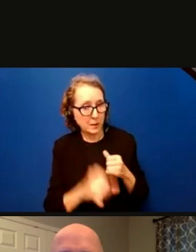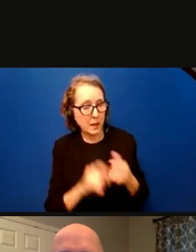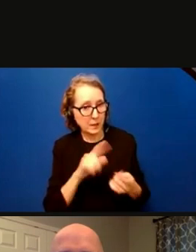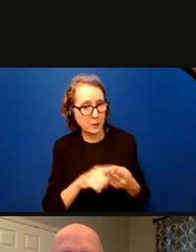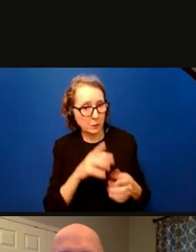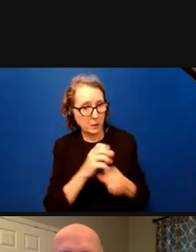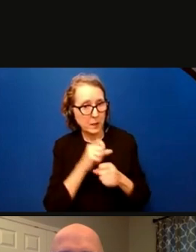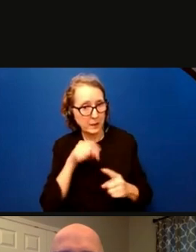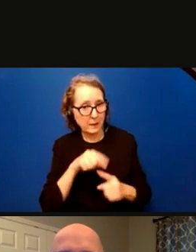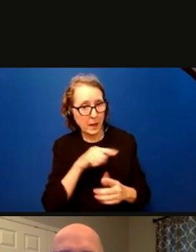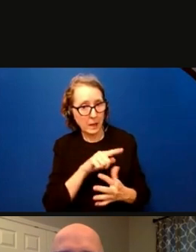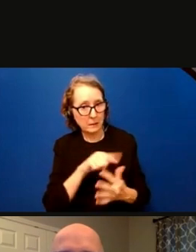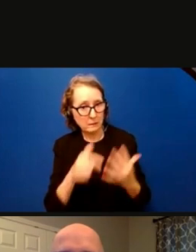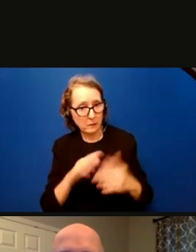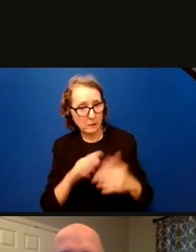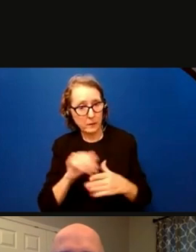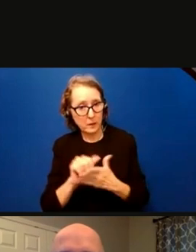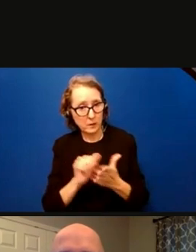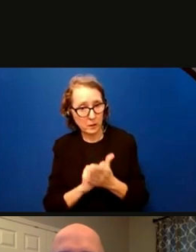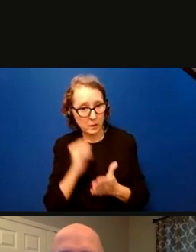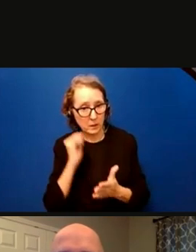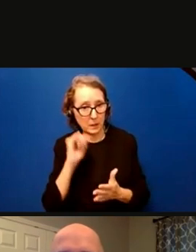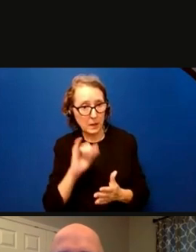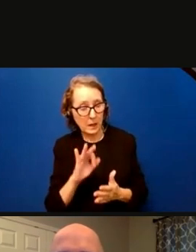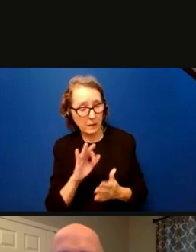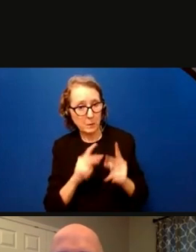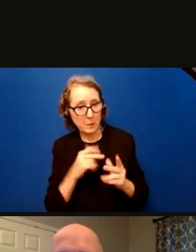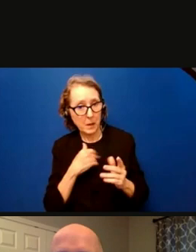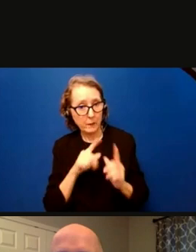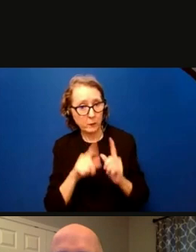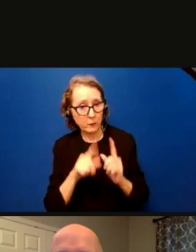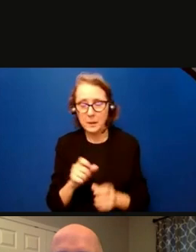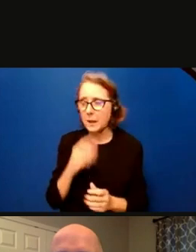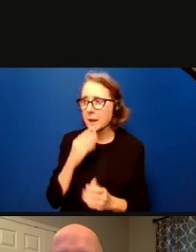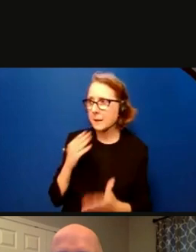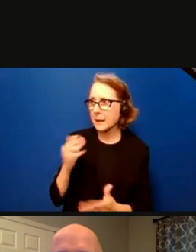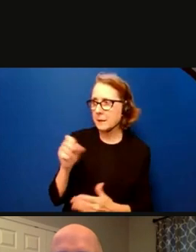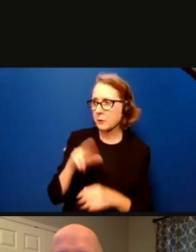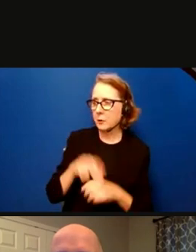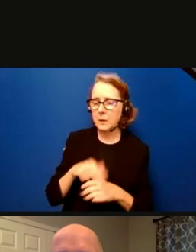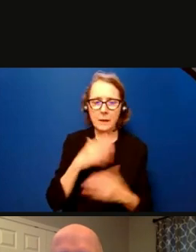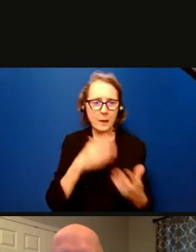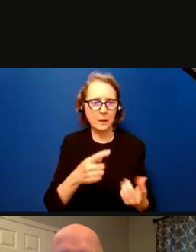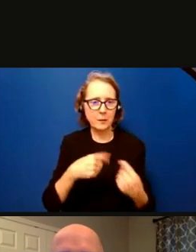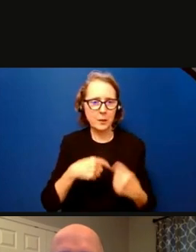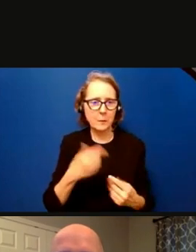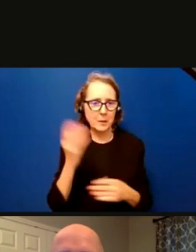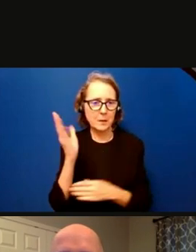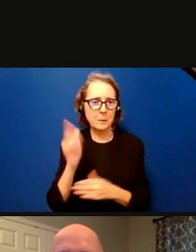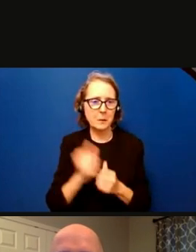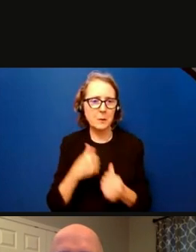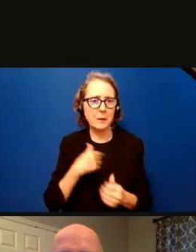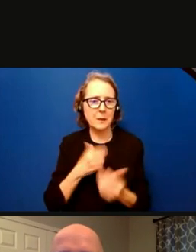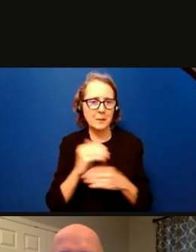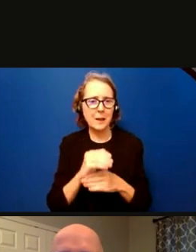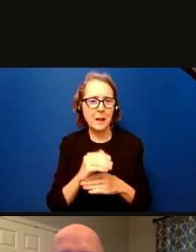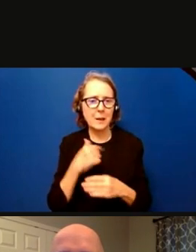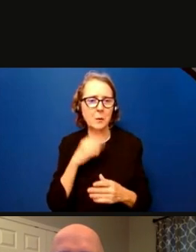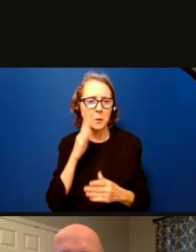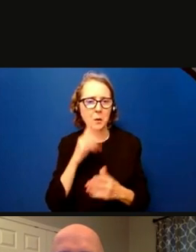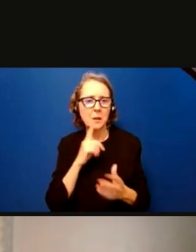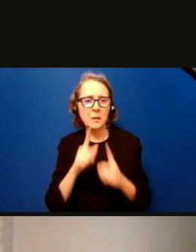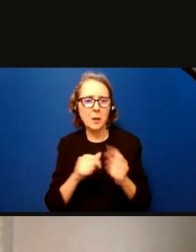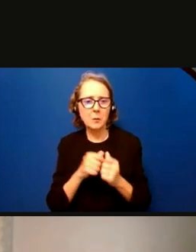more questions? Absolutely. Thank you so much. Thanks for being here to speak with us tonight. We hope we may be talking with you again here in a few